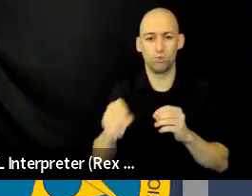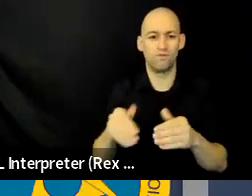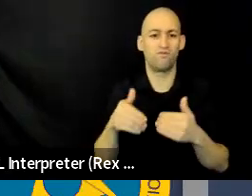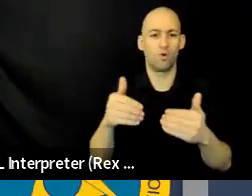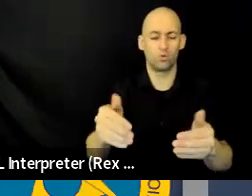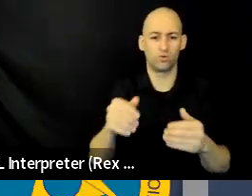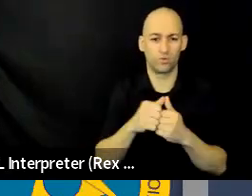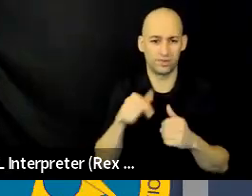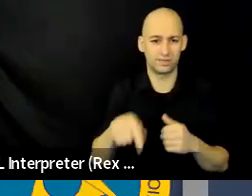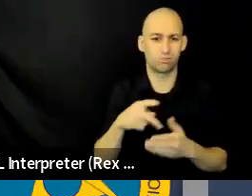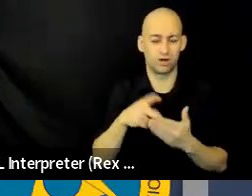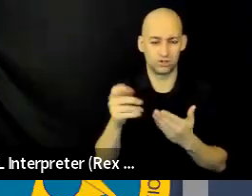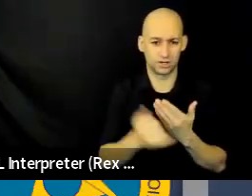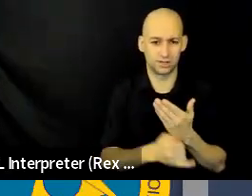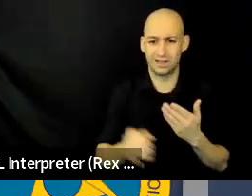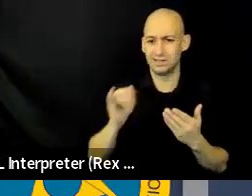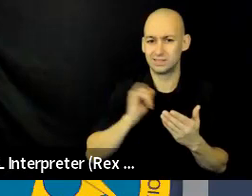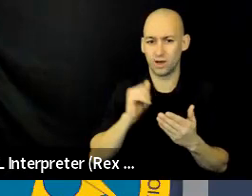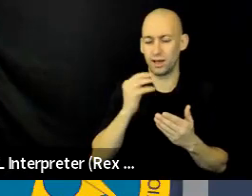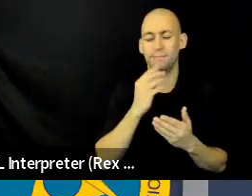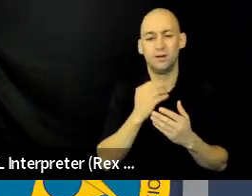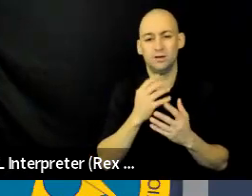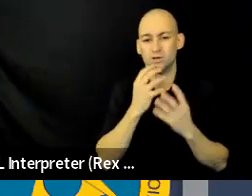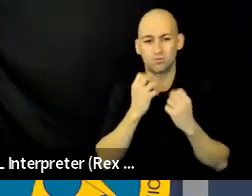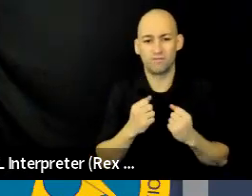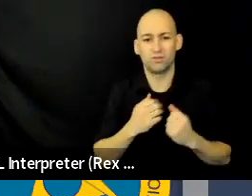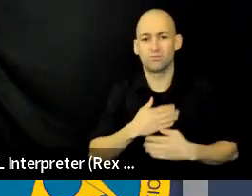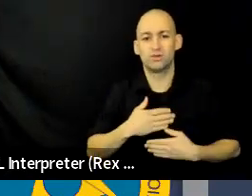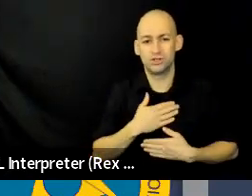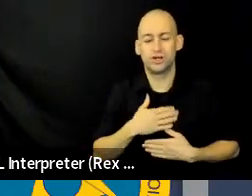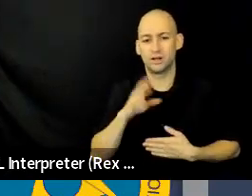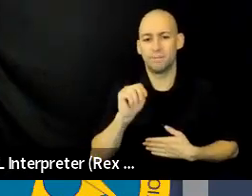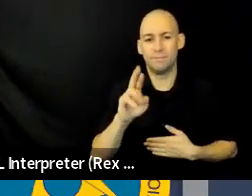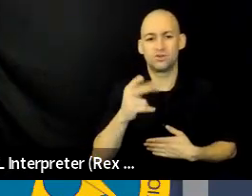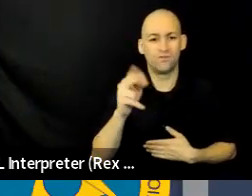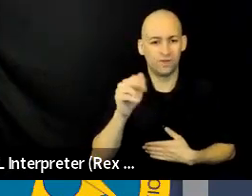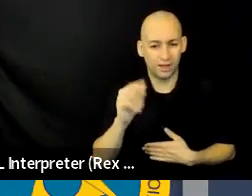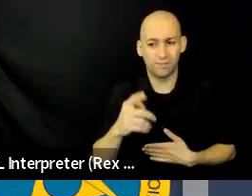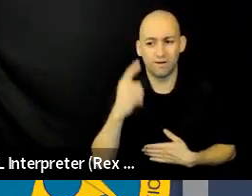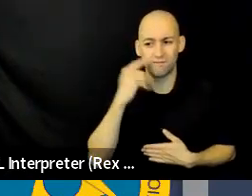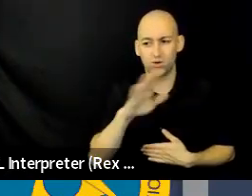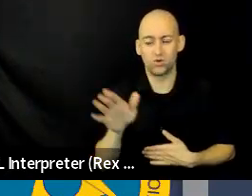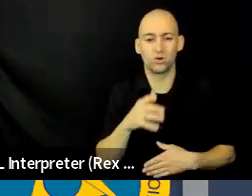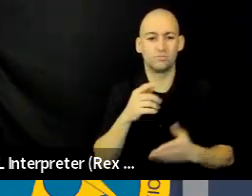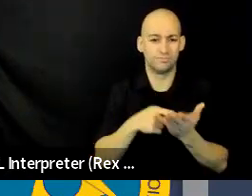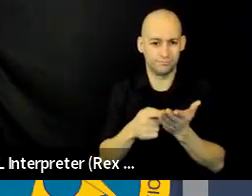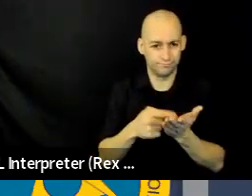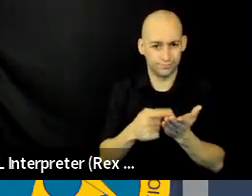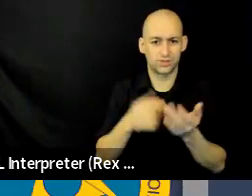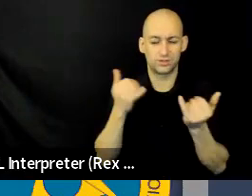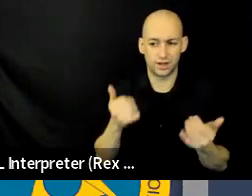So I am forever grateful. I know Mr. Pham and Mr. Block are grateful for your deliberation today. I know these